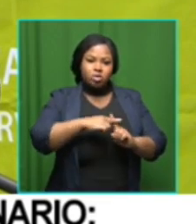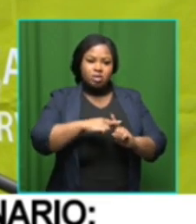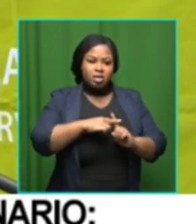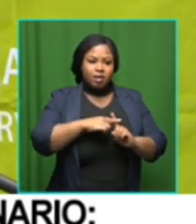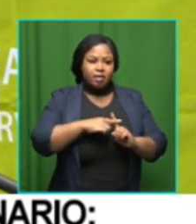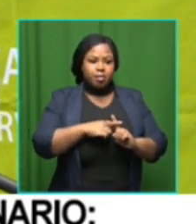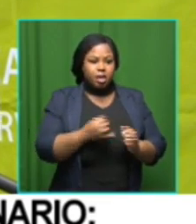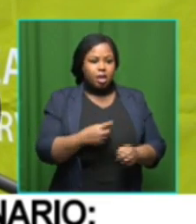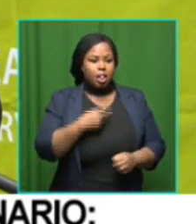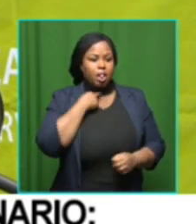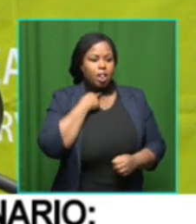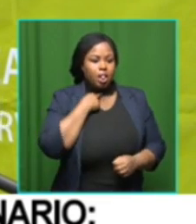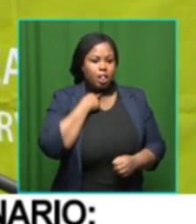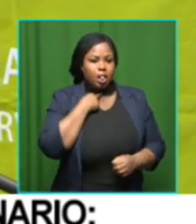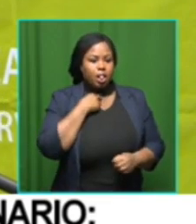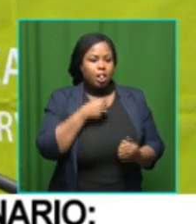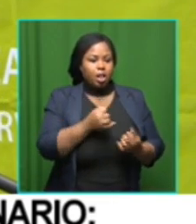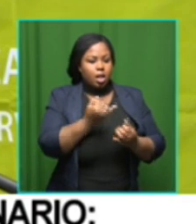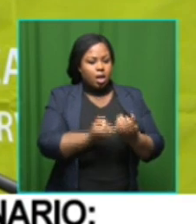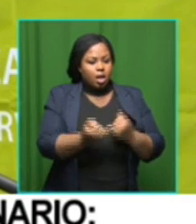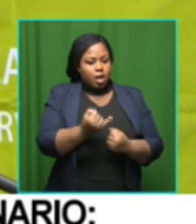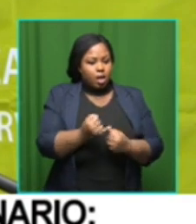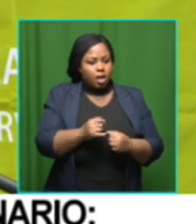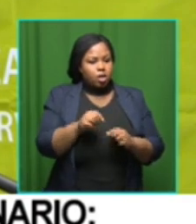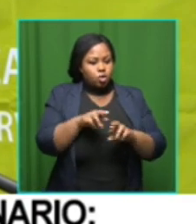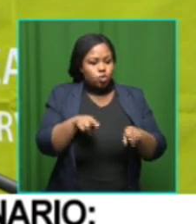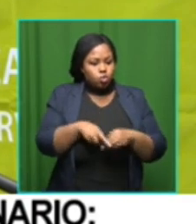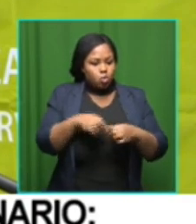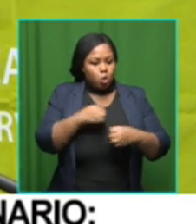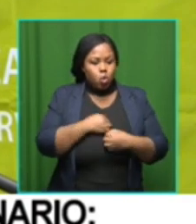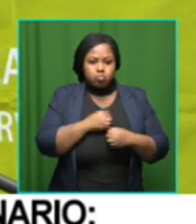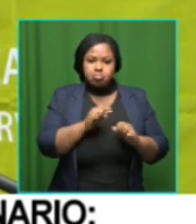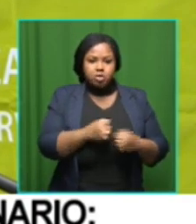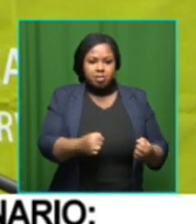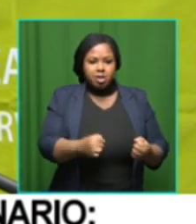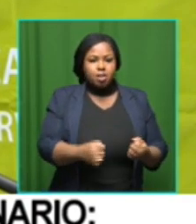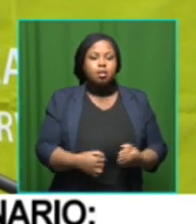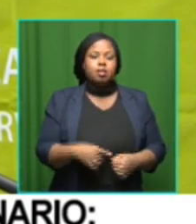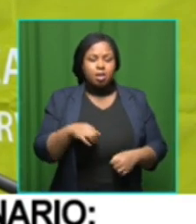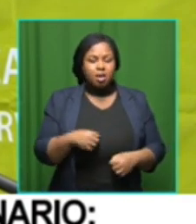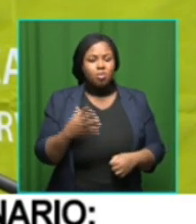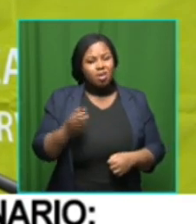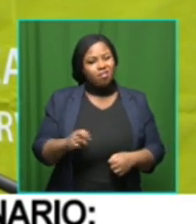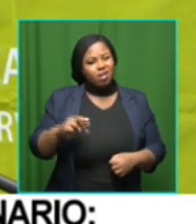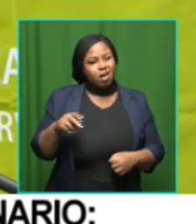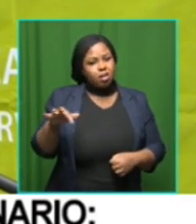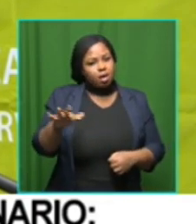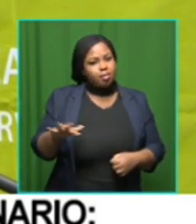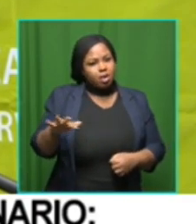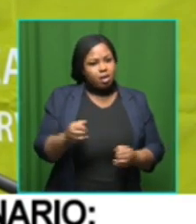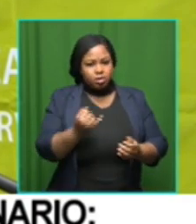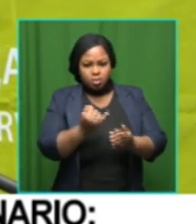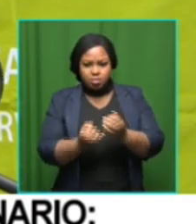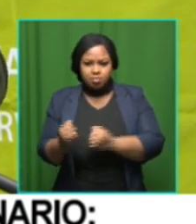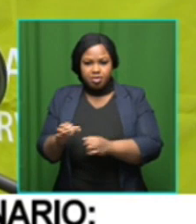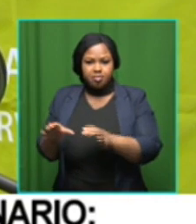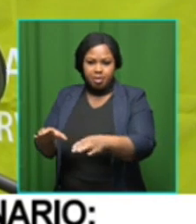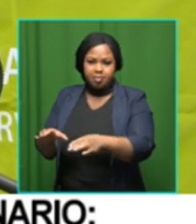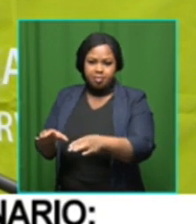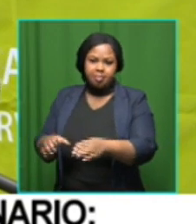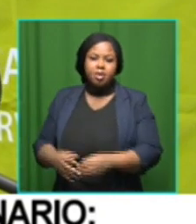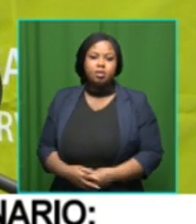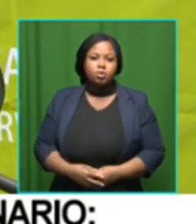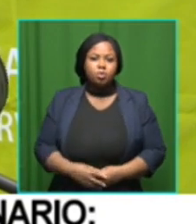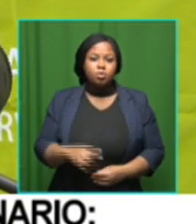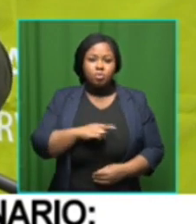self-isolate, because I think we are working towards making sure that we don't have that period of quarantining when we get